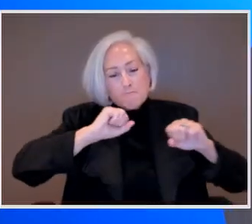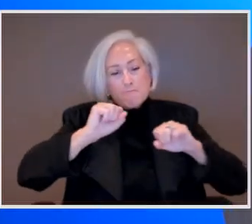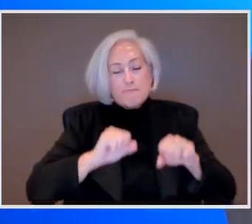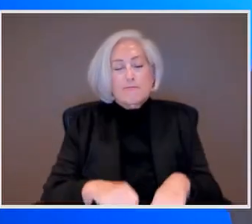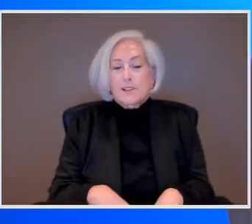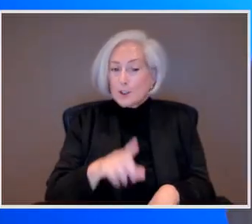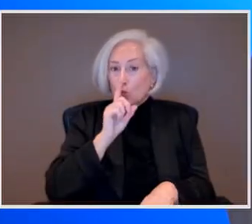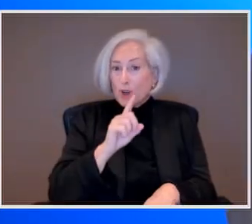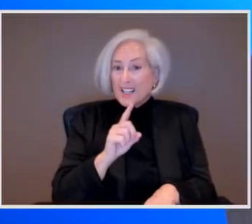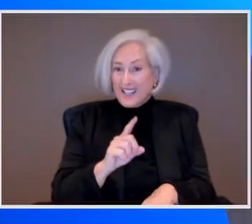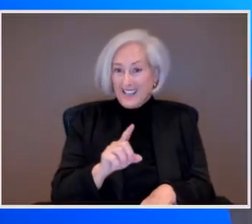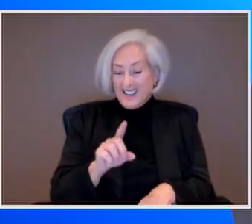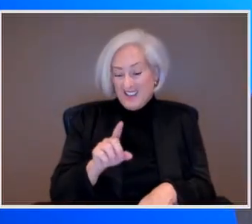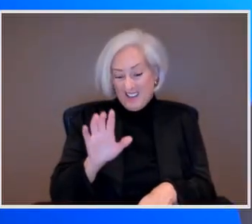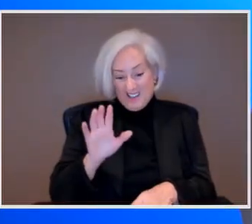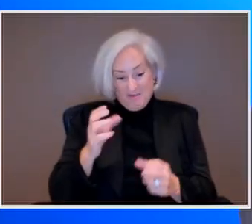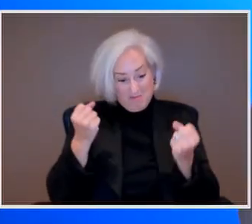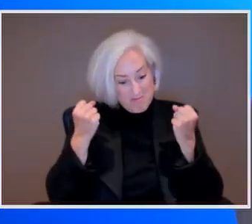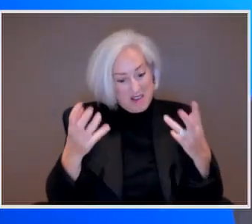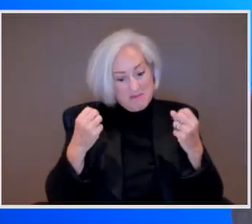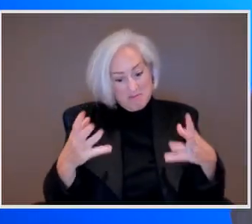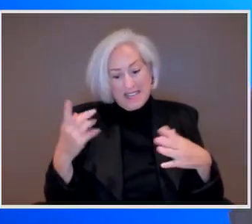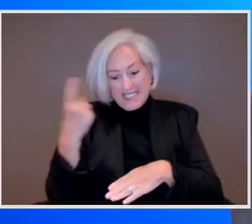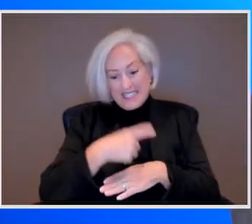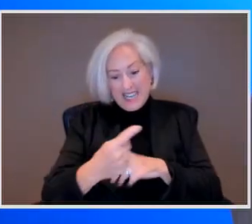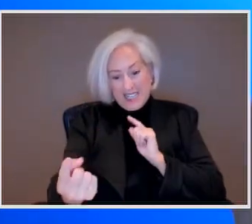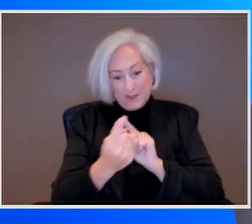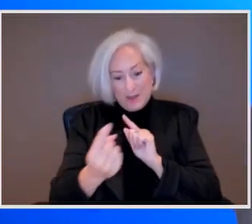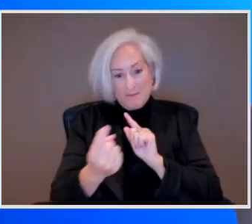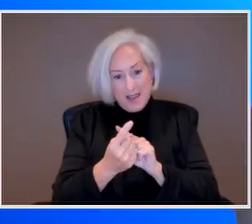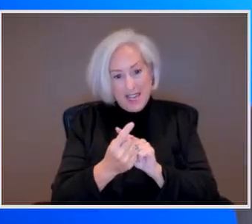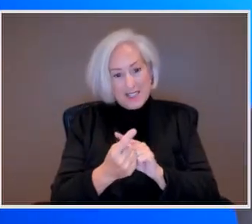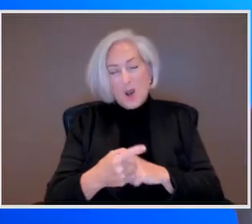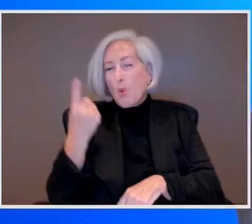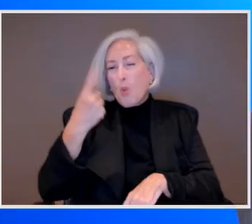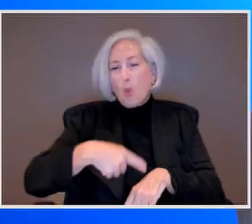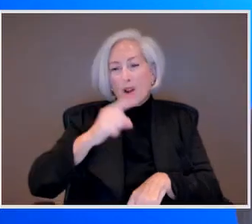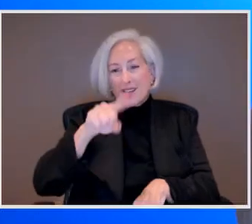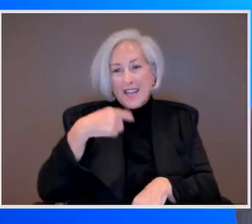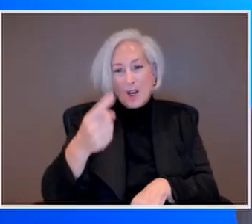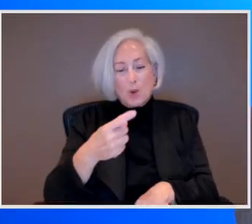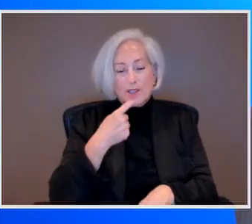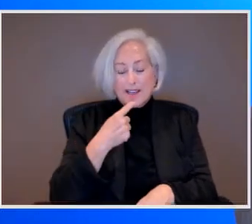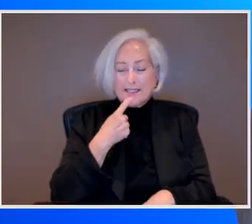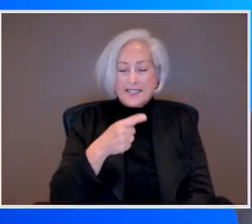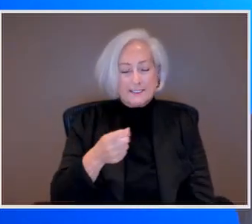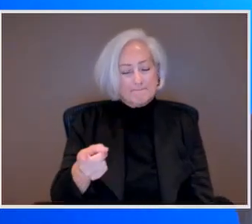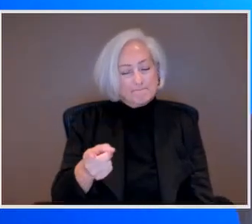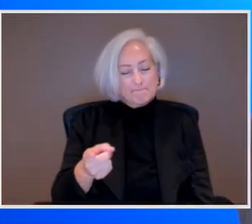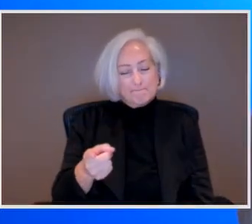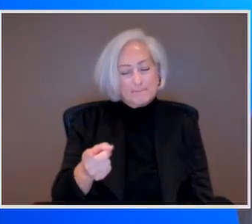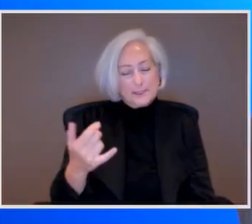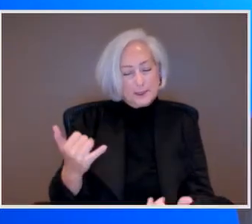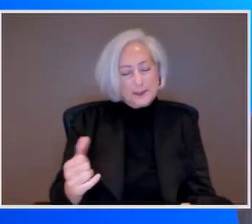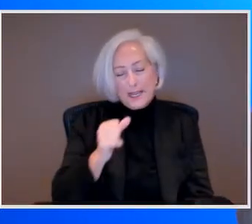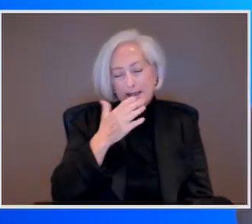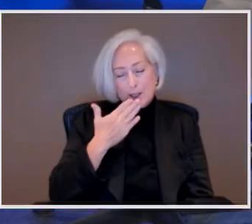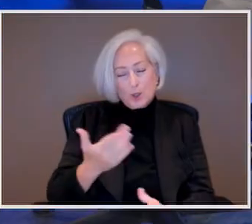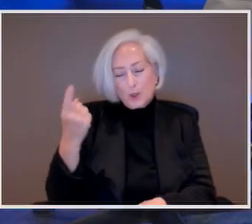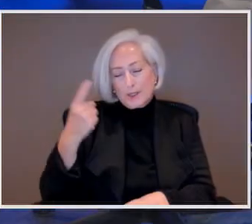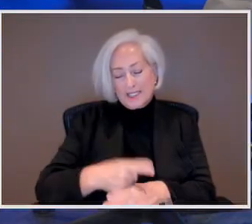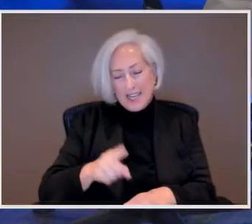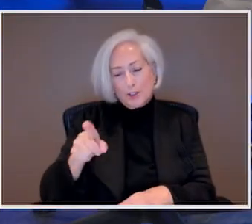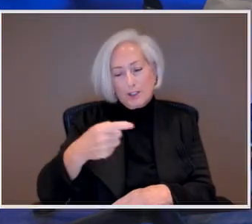I said, go home, it's not worth fighting you. But to see somebody that amount of time, you get to know them very well.